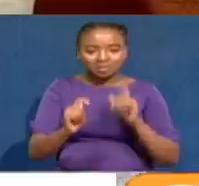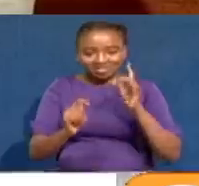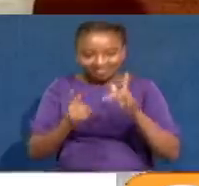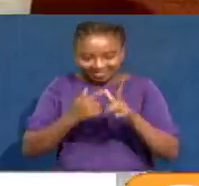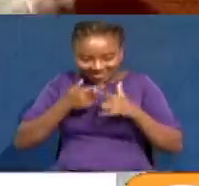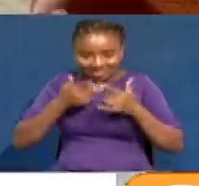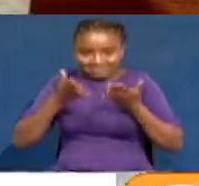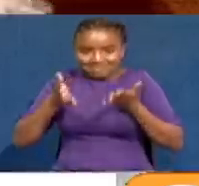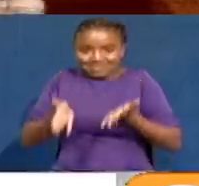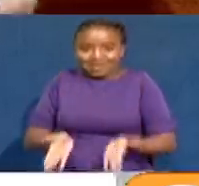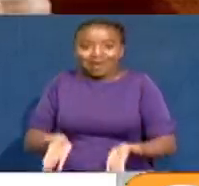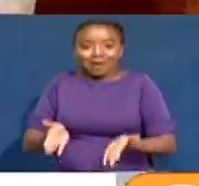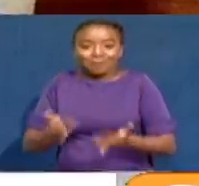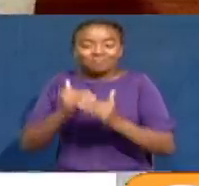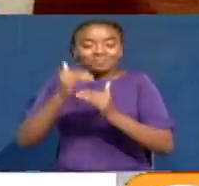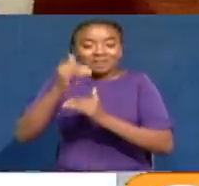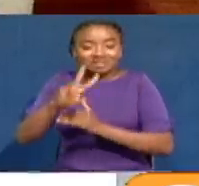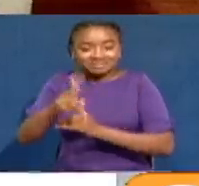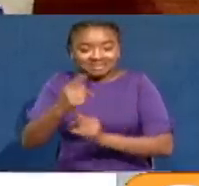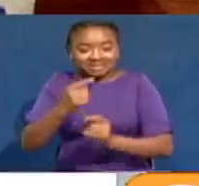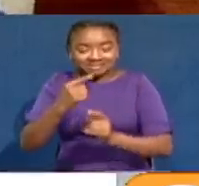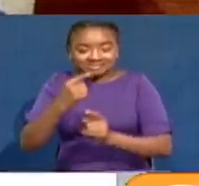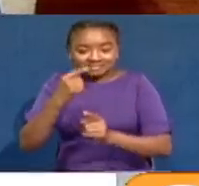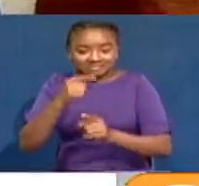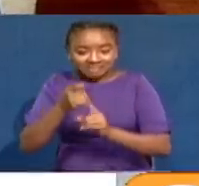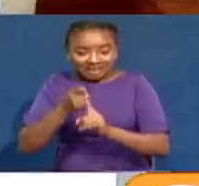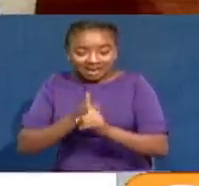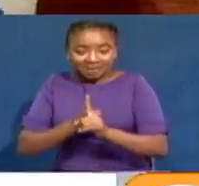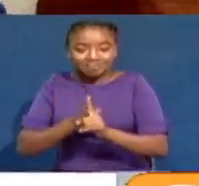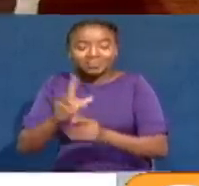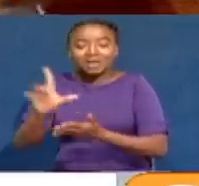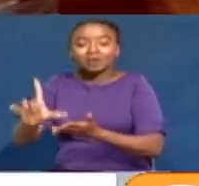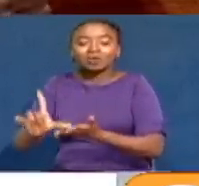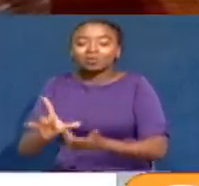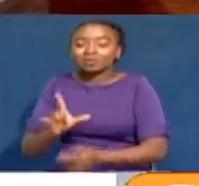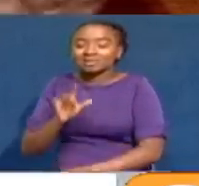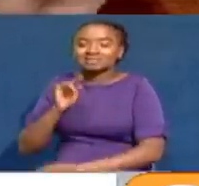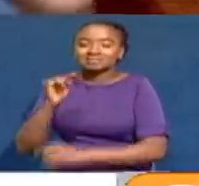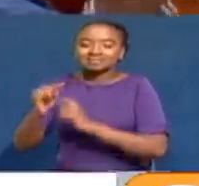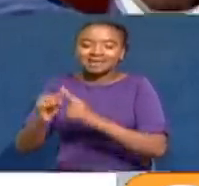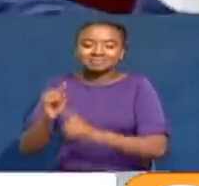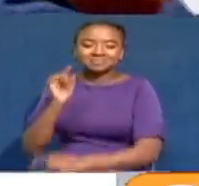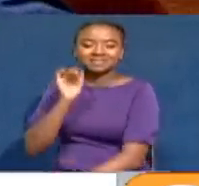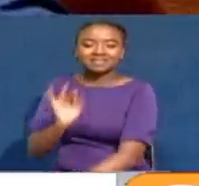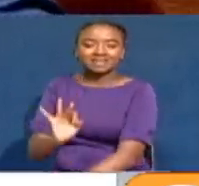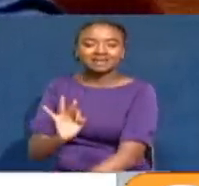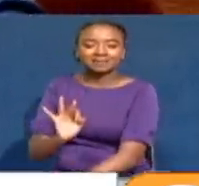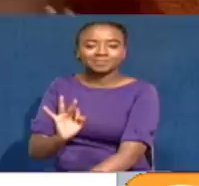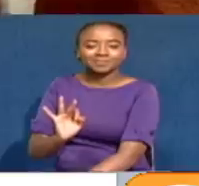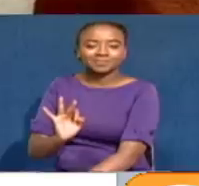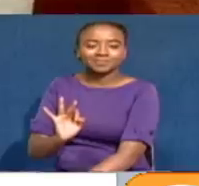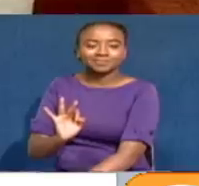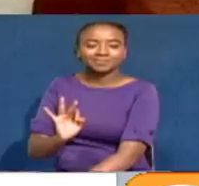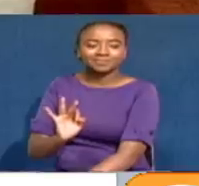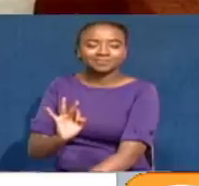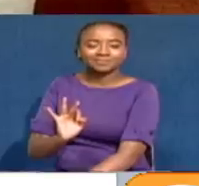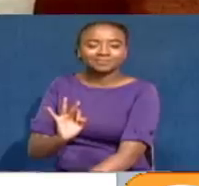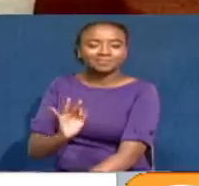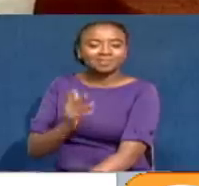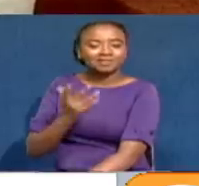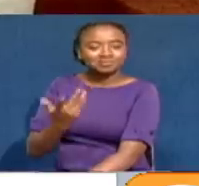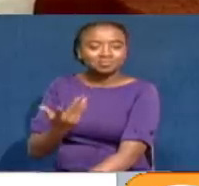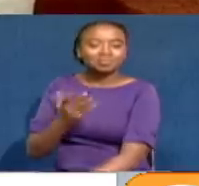clearly see that after the second term, we have actually borrowed close to triple the money we borrowed in the first term. And therefore, we need to